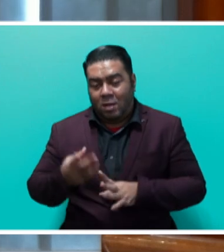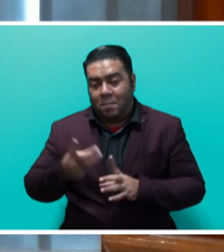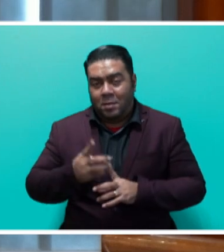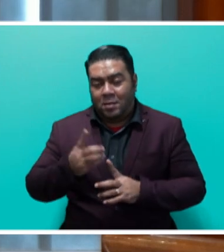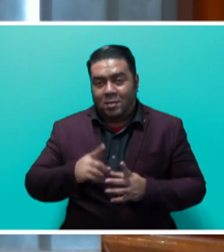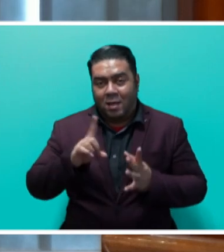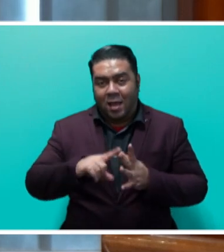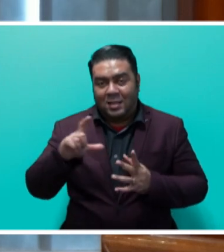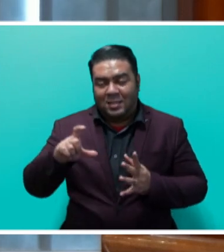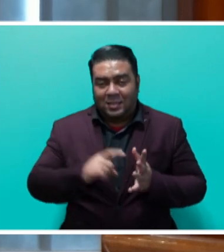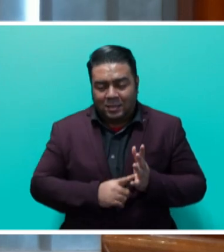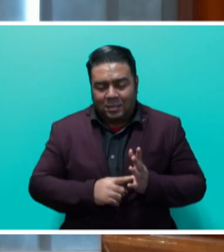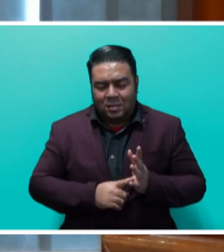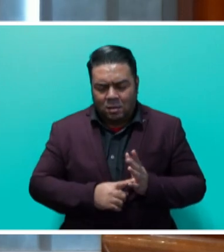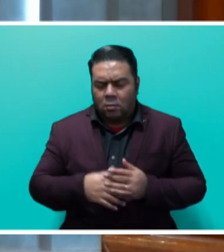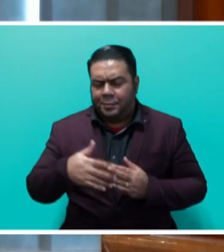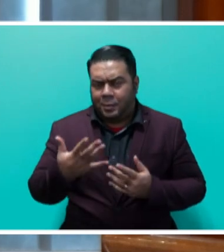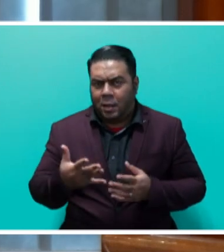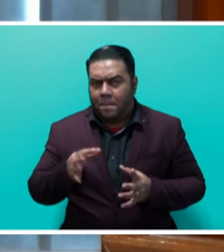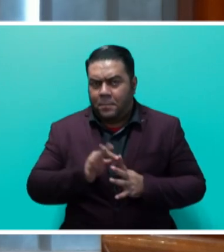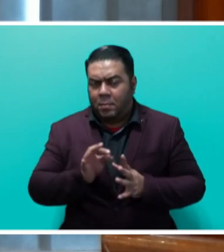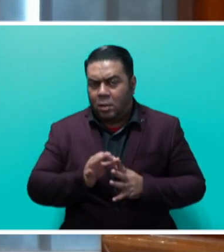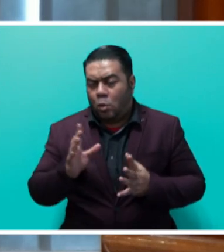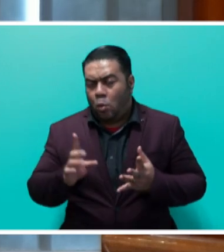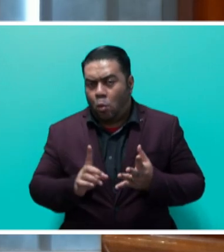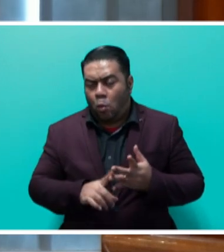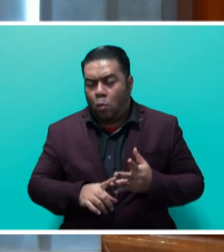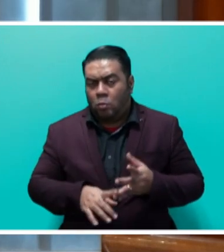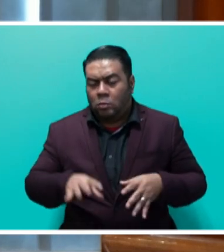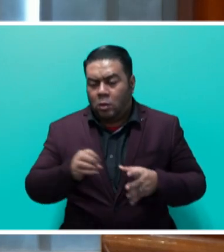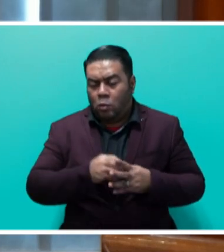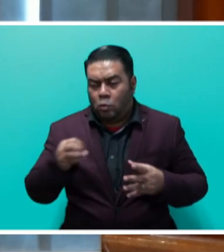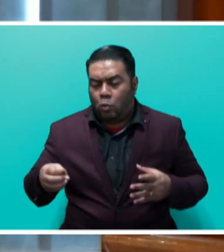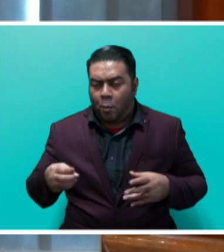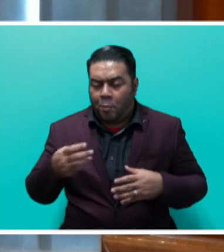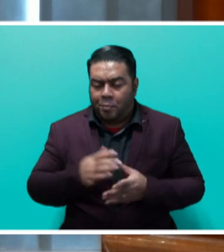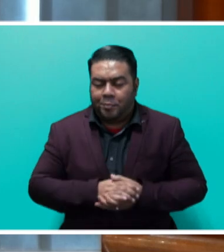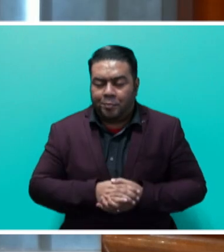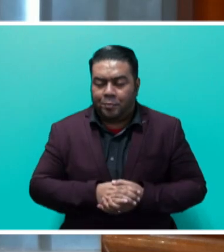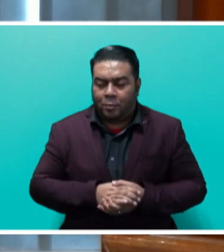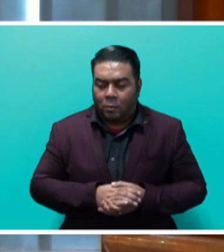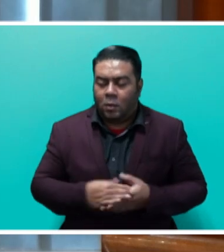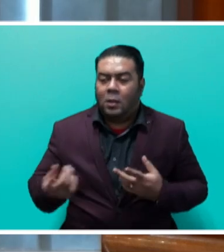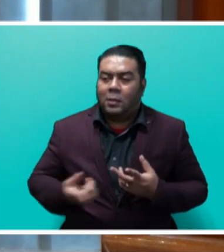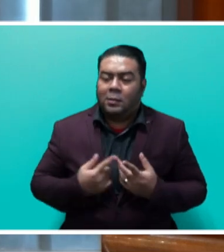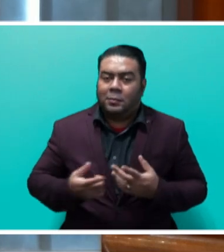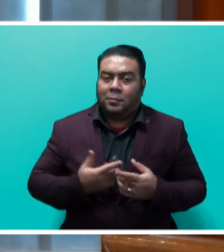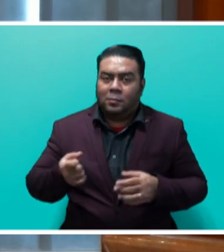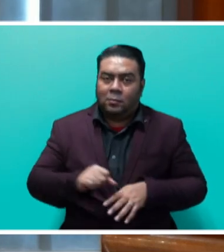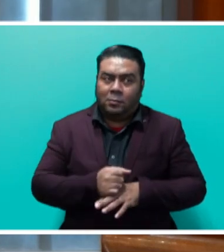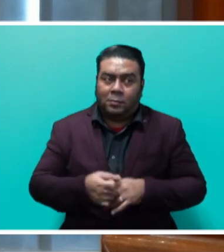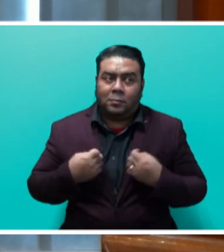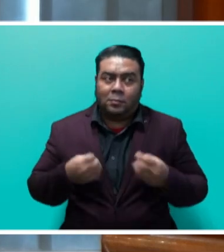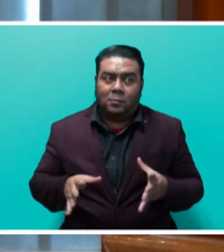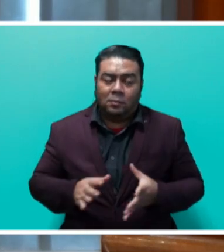near future. So the BPO or outsourcing industry is another of those industries that is starting